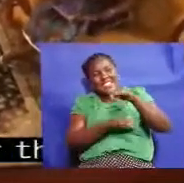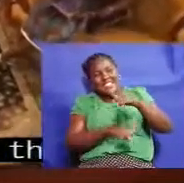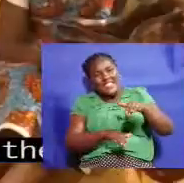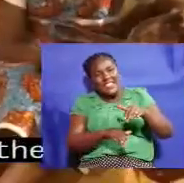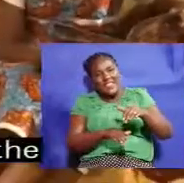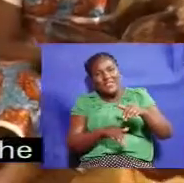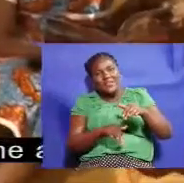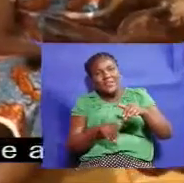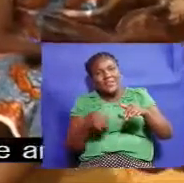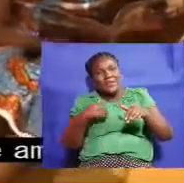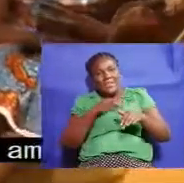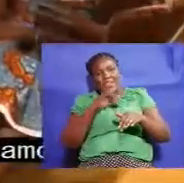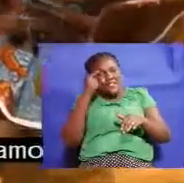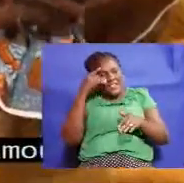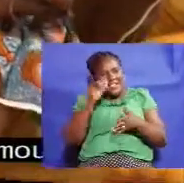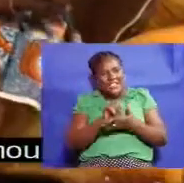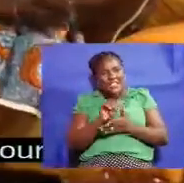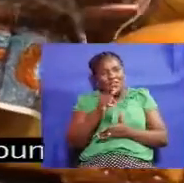will turn out fine. Oh.